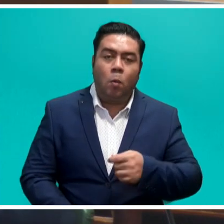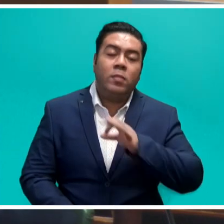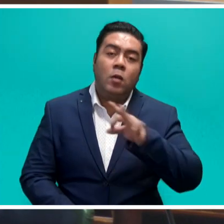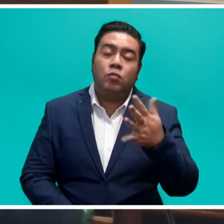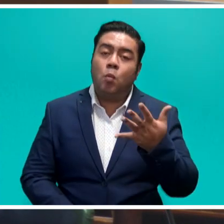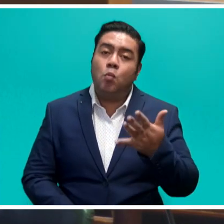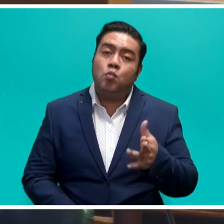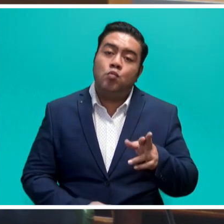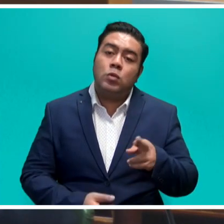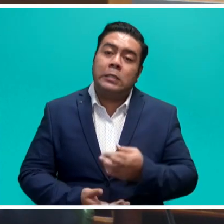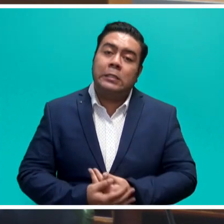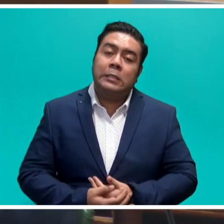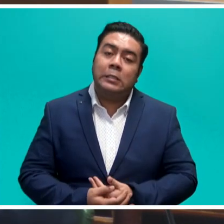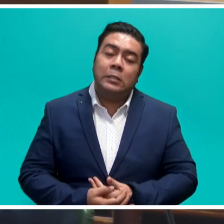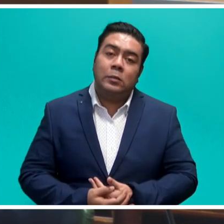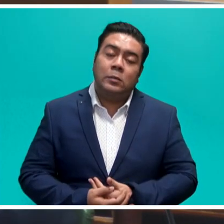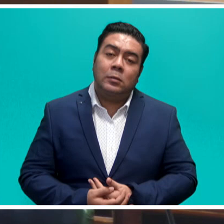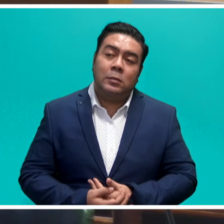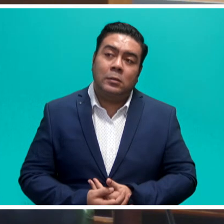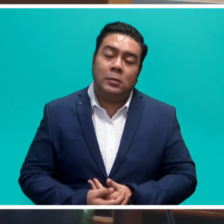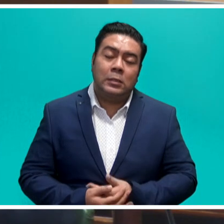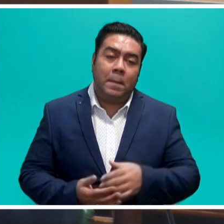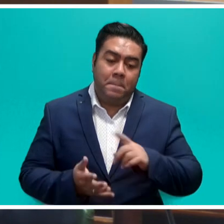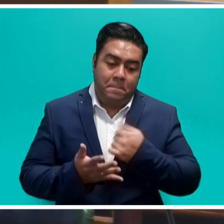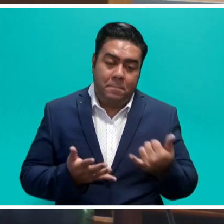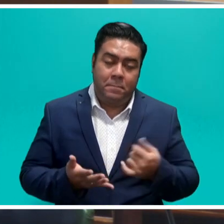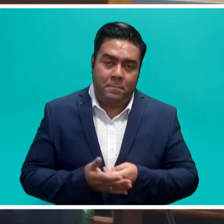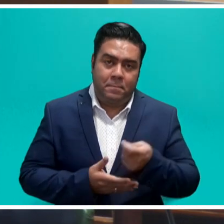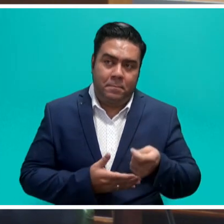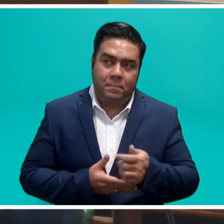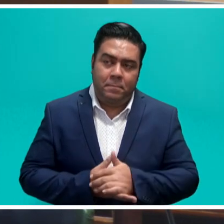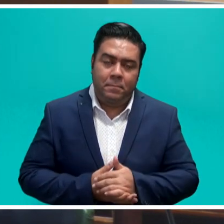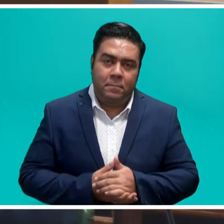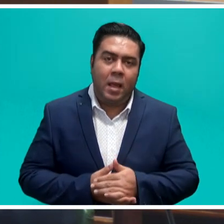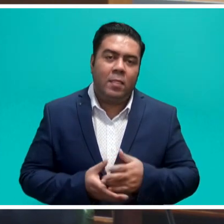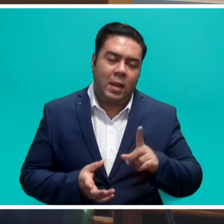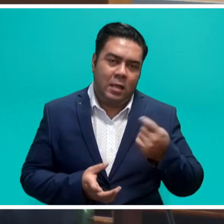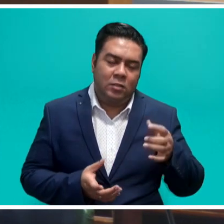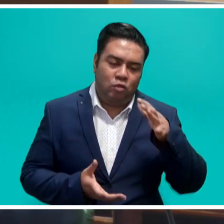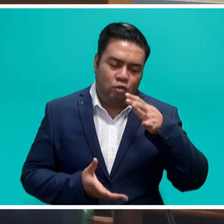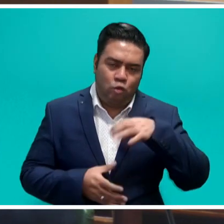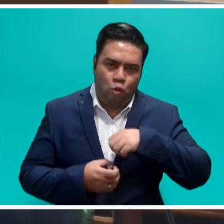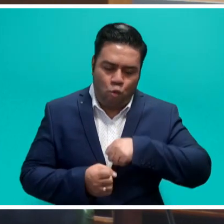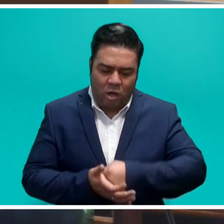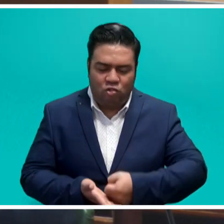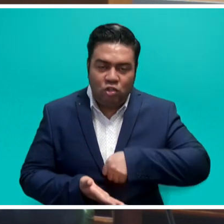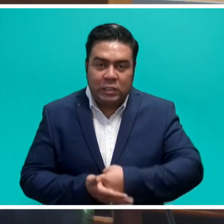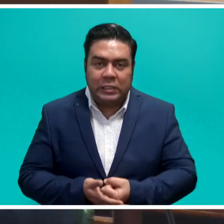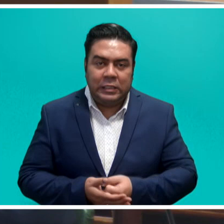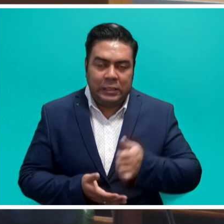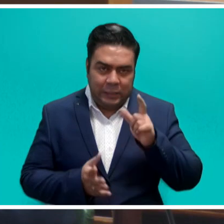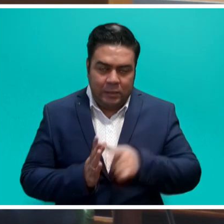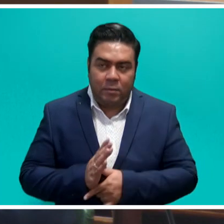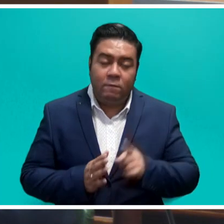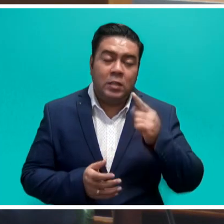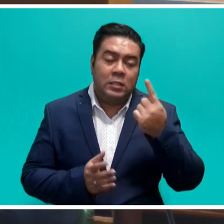while the next cane payment will be in May, just in time for the next crushing season begins. For the first time in our history,